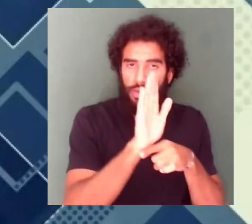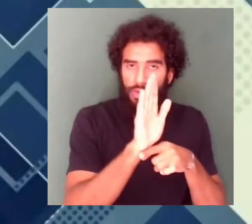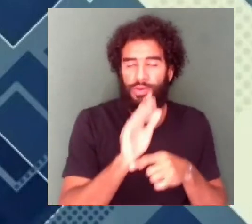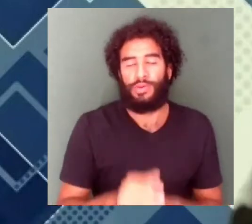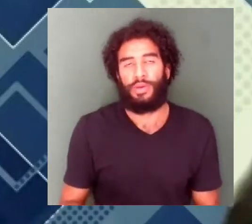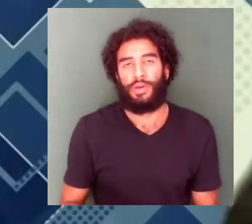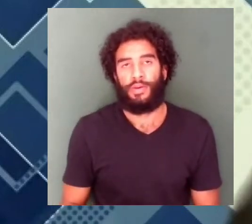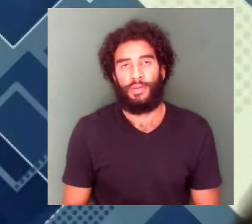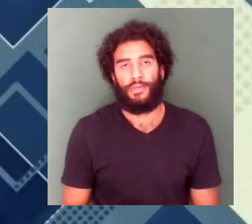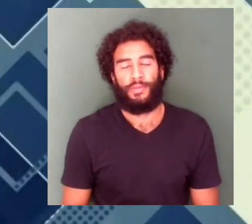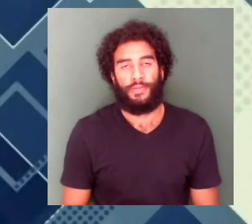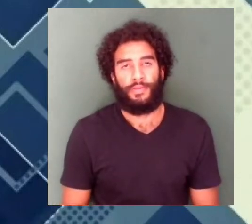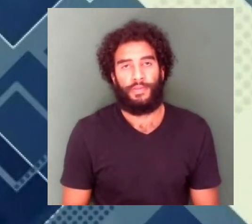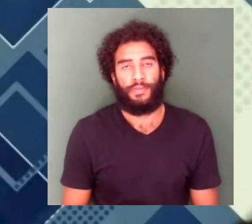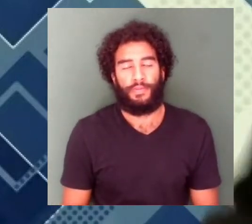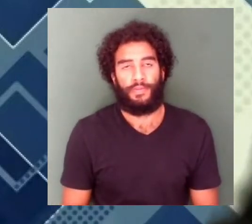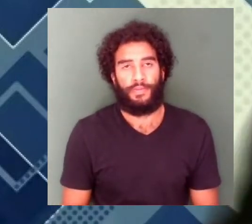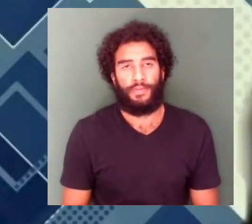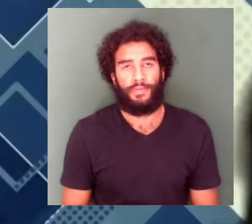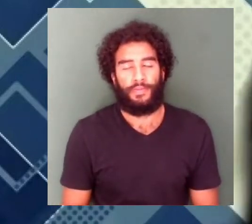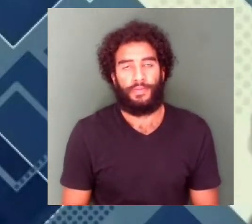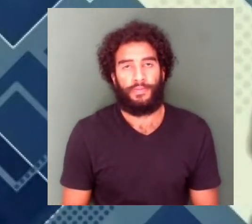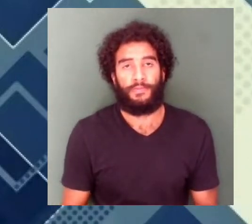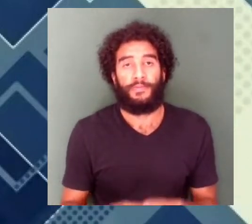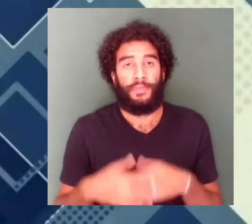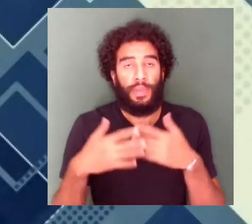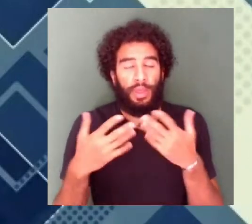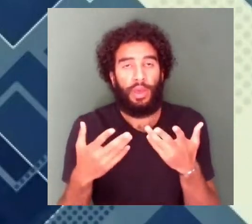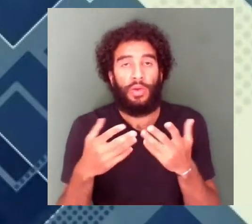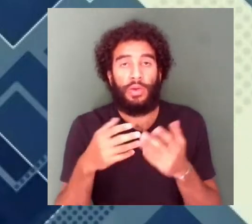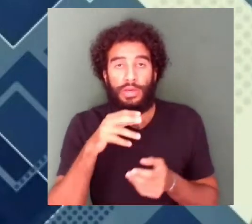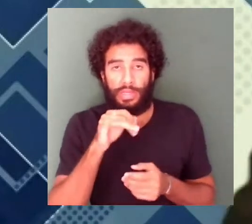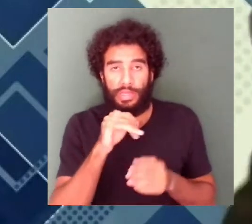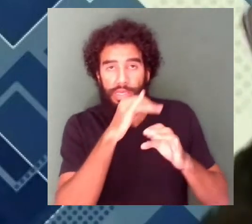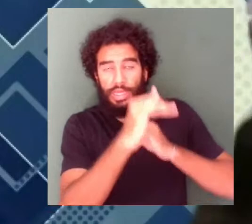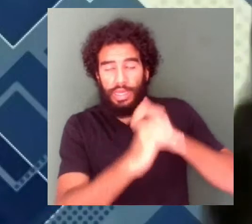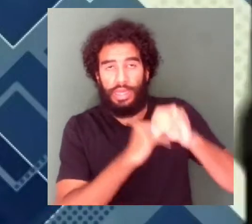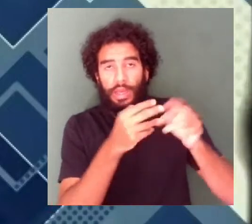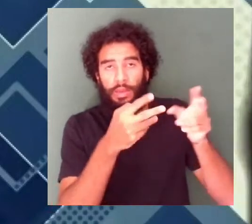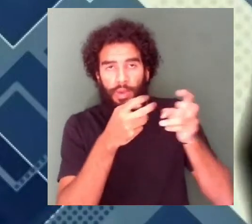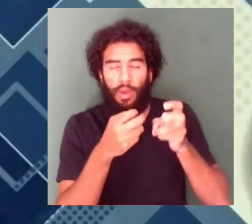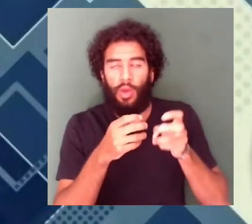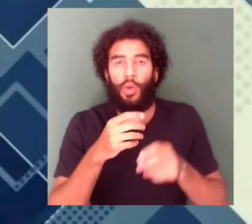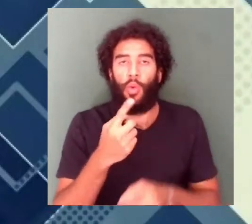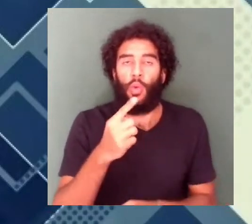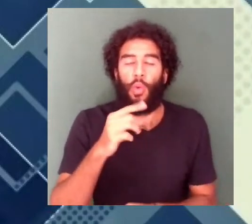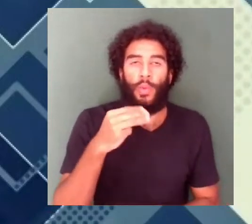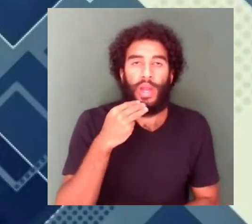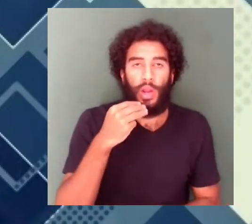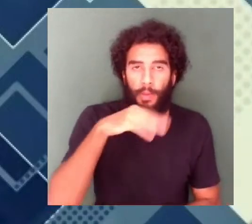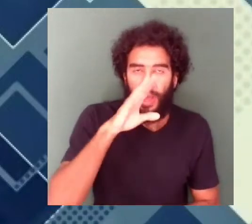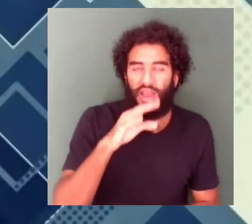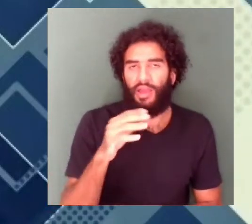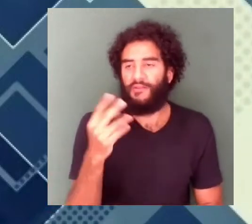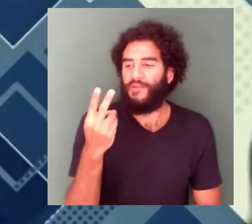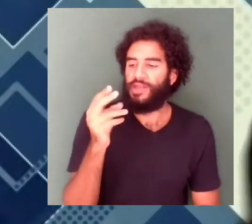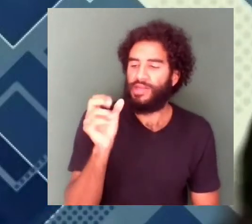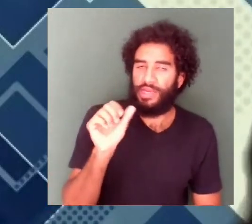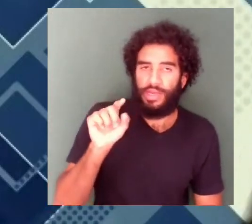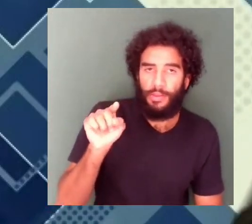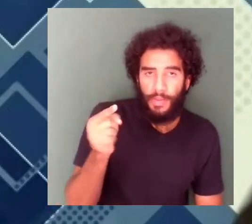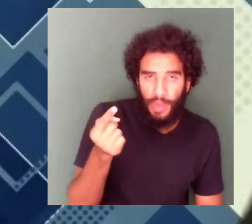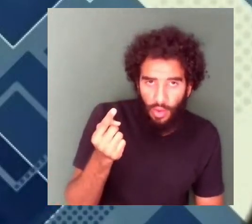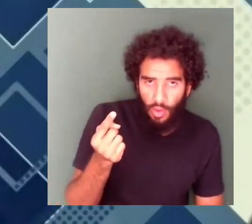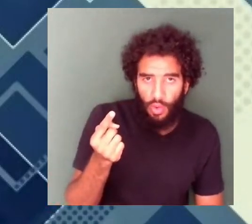key terms that could help this AI to seek these people out. So